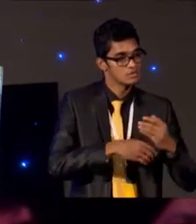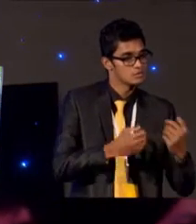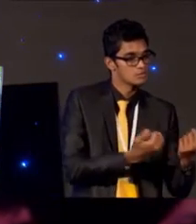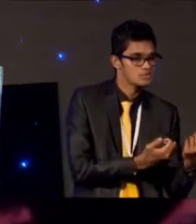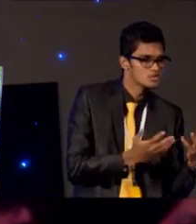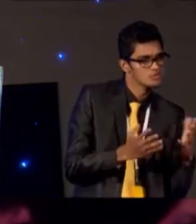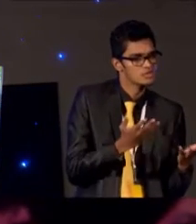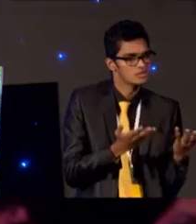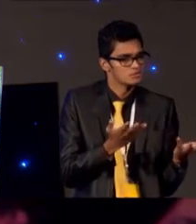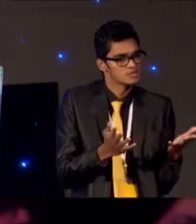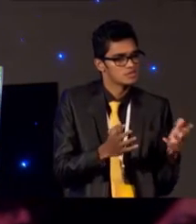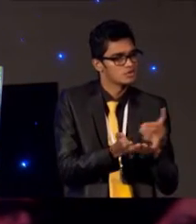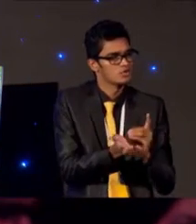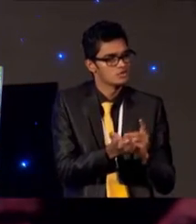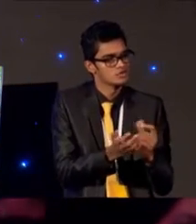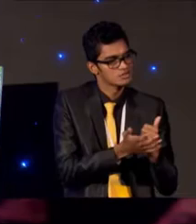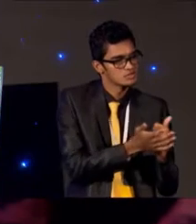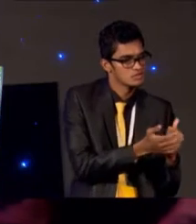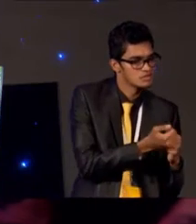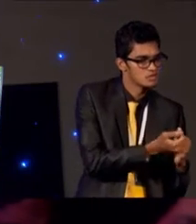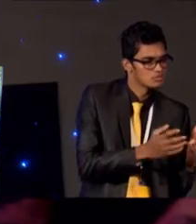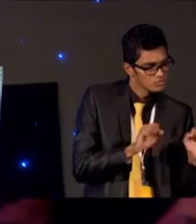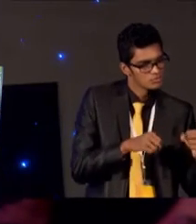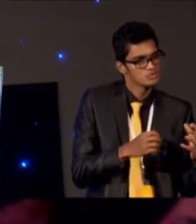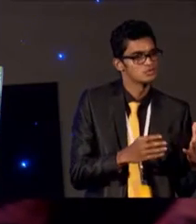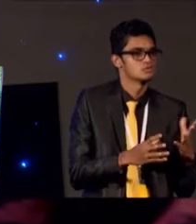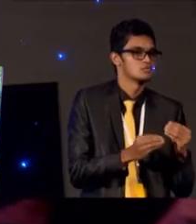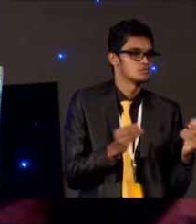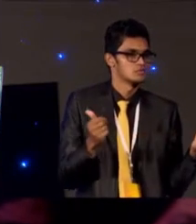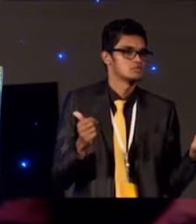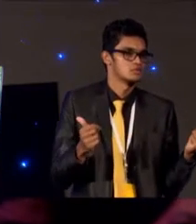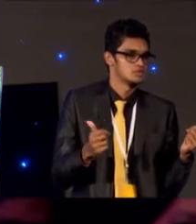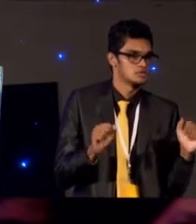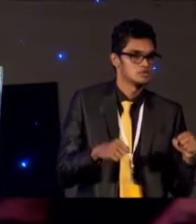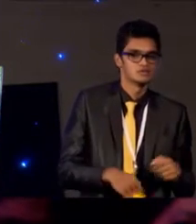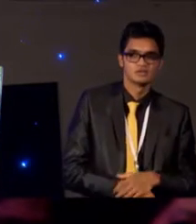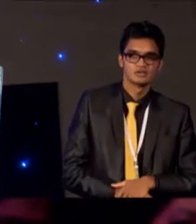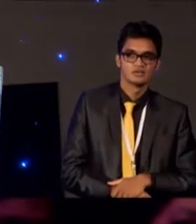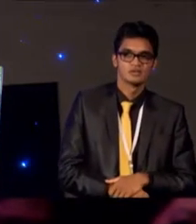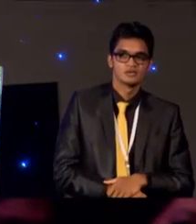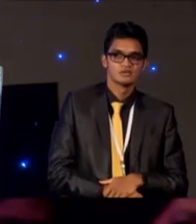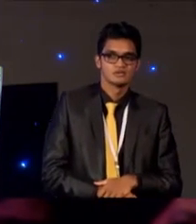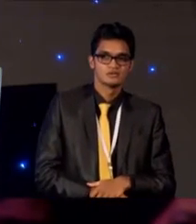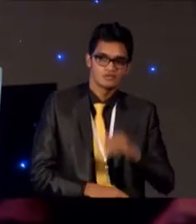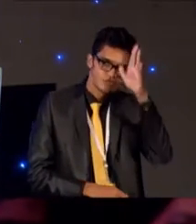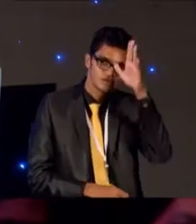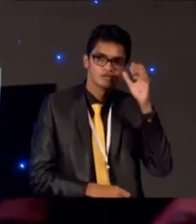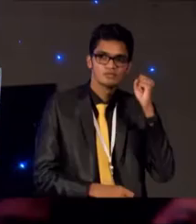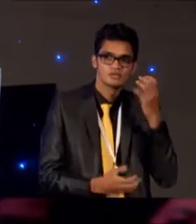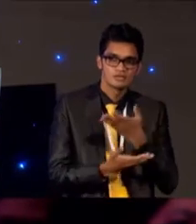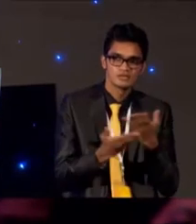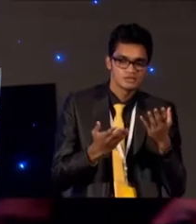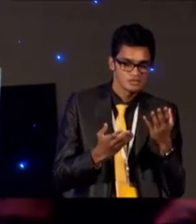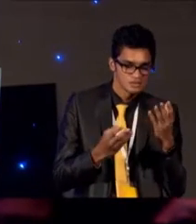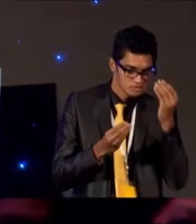sensitization, someone was mentioning about the parents, the public, coming into such forums like this so that we